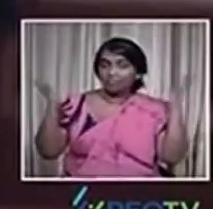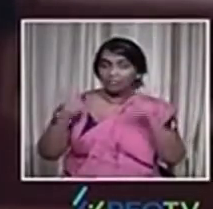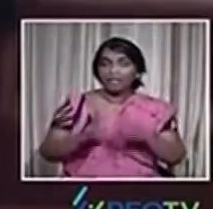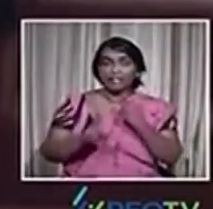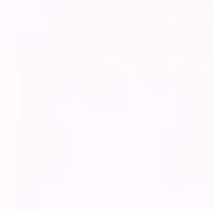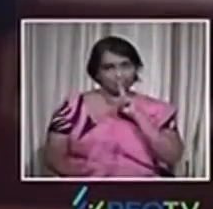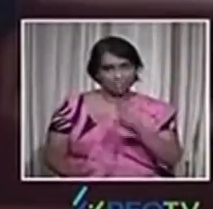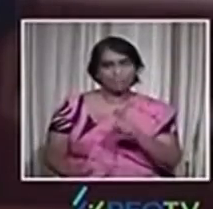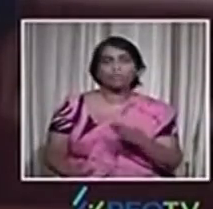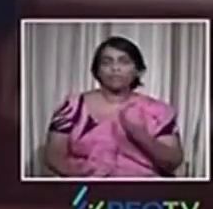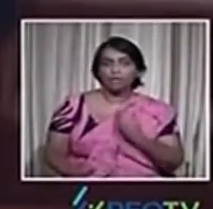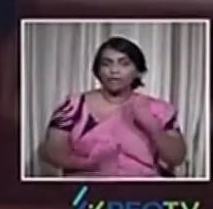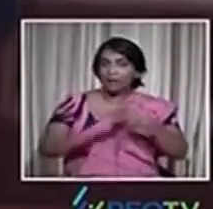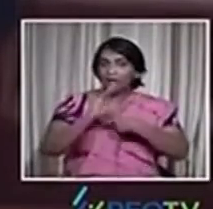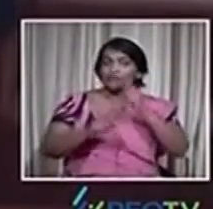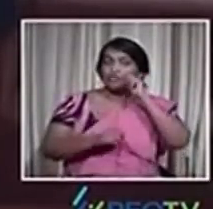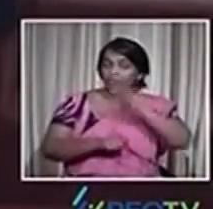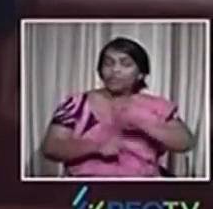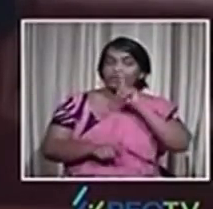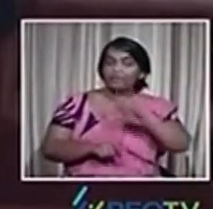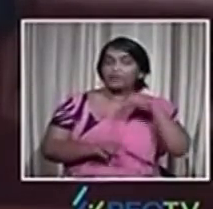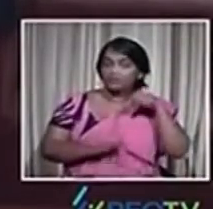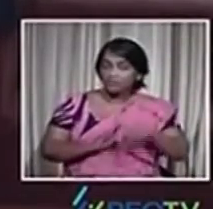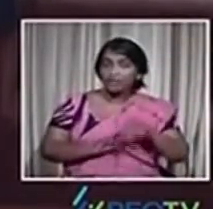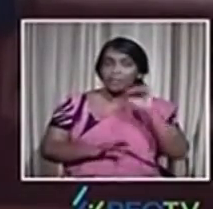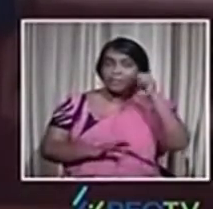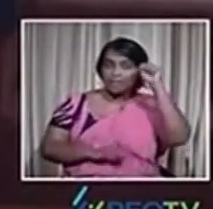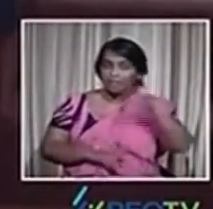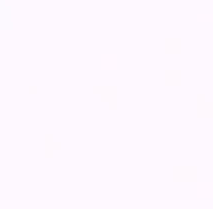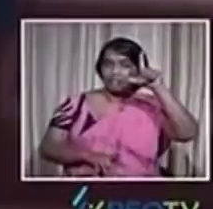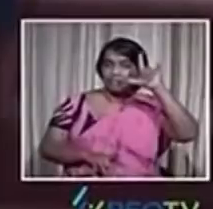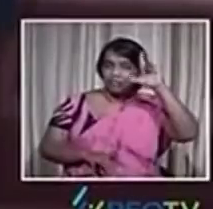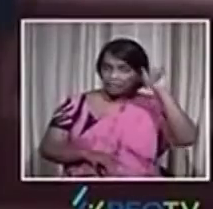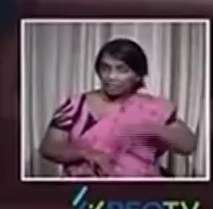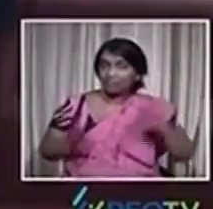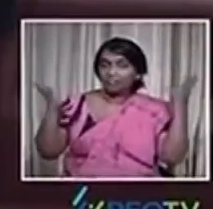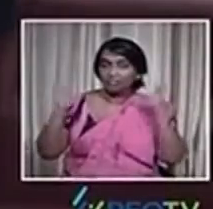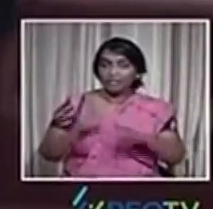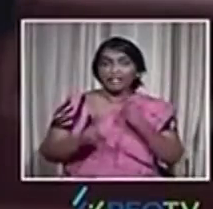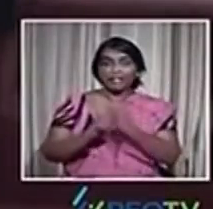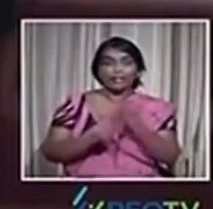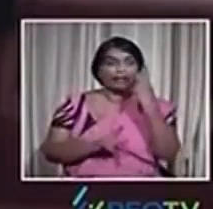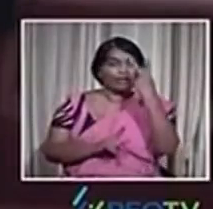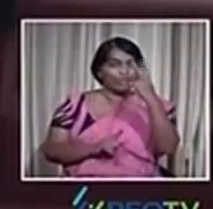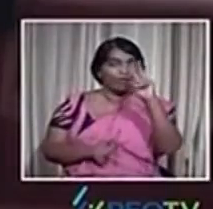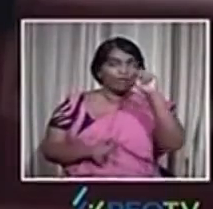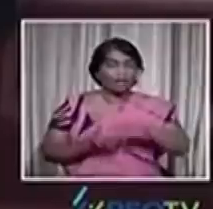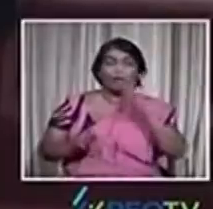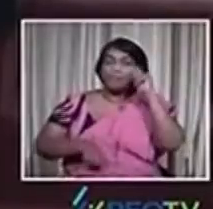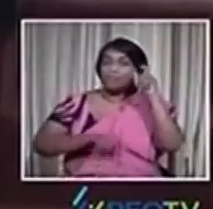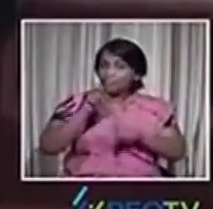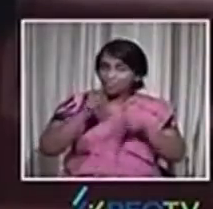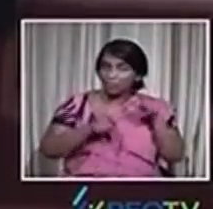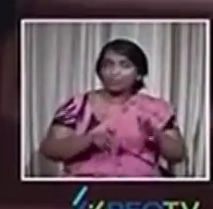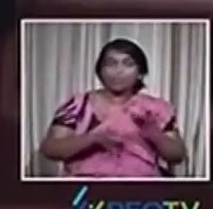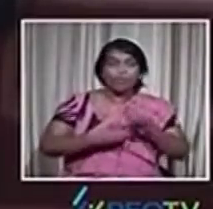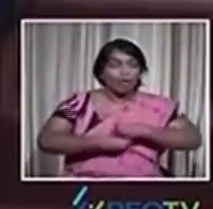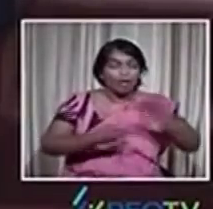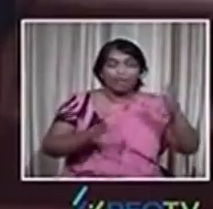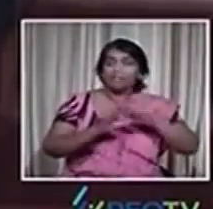50,000 or 75,000 people who are taking to the streets and destroying the rest of the 22 million population.